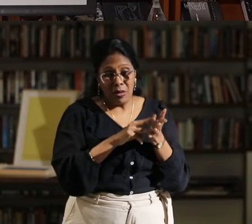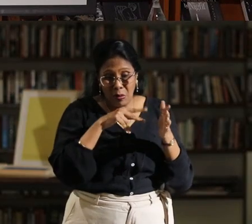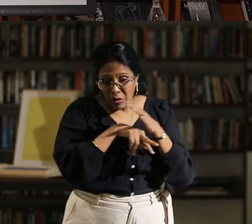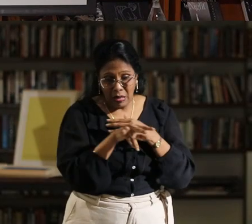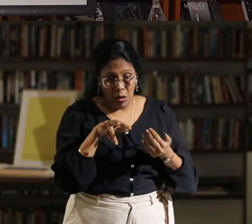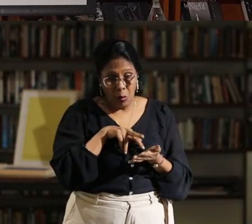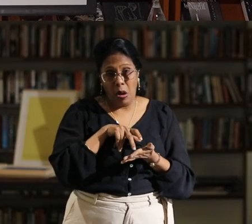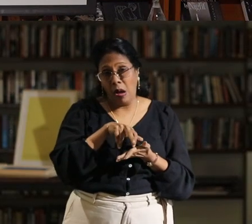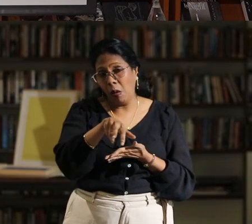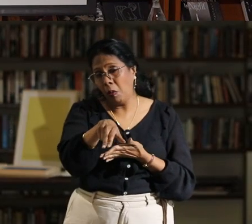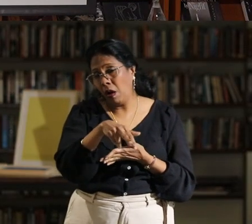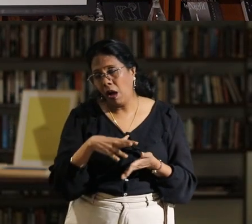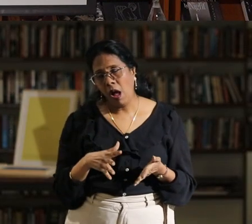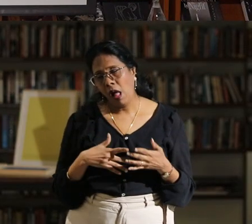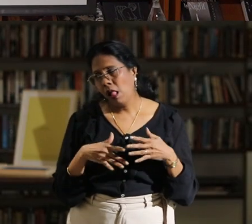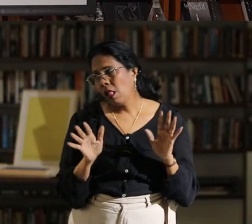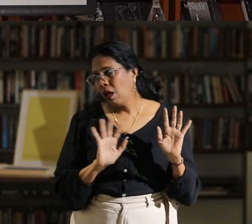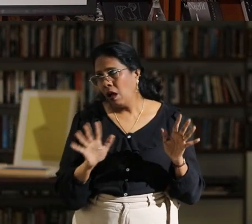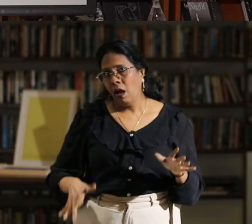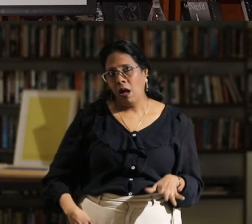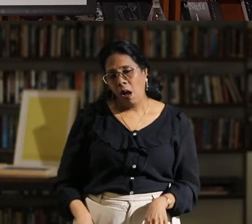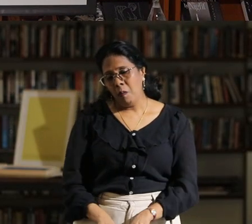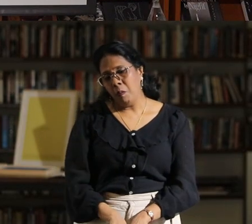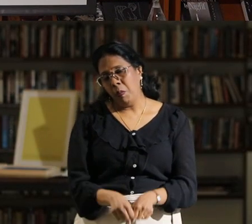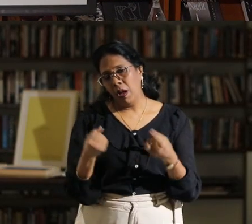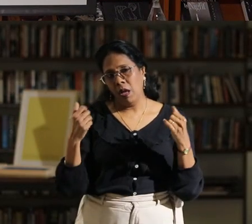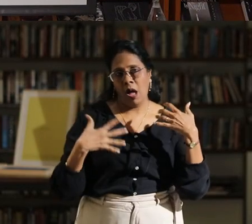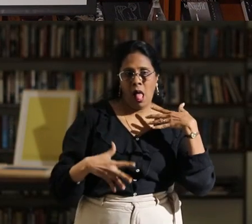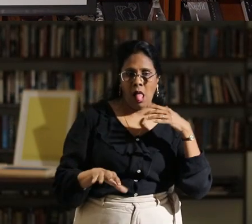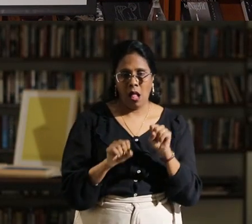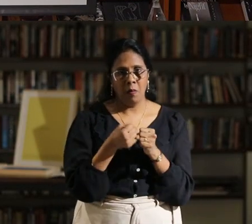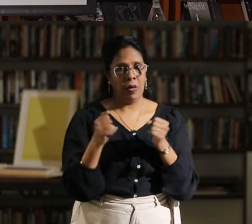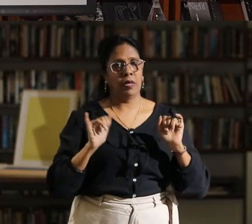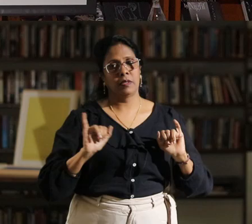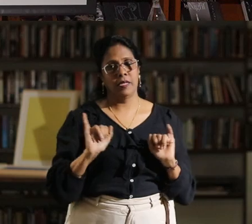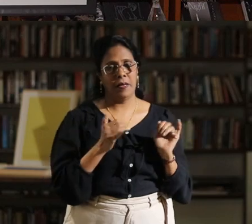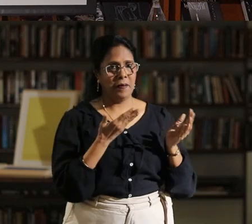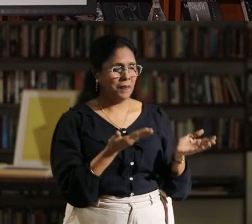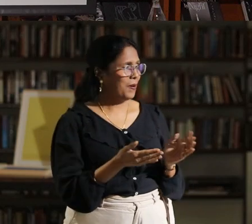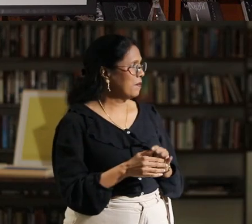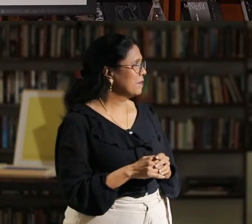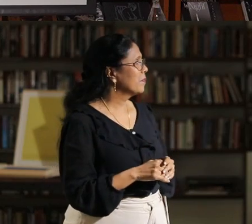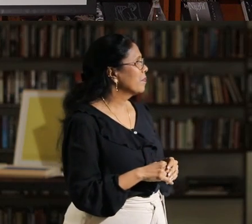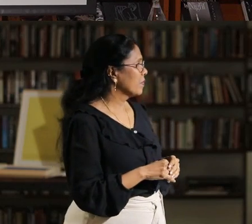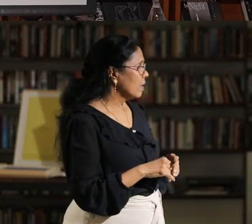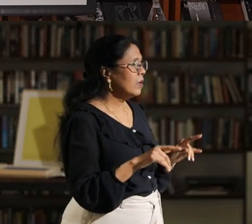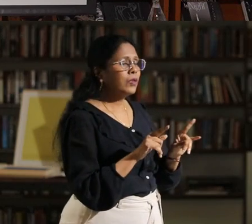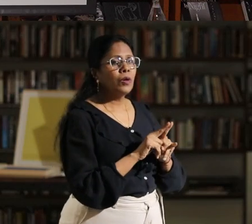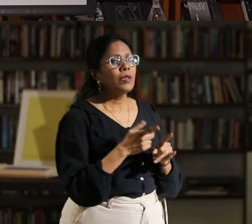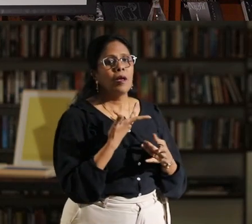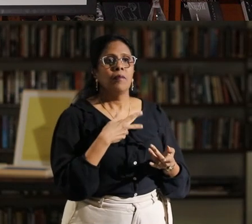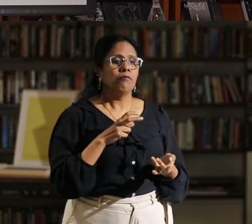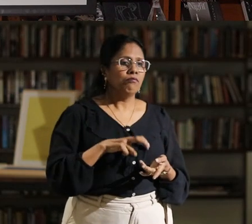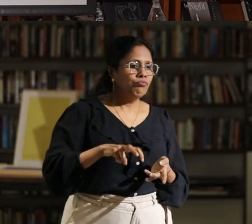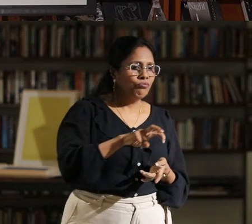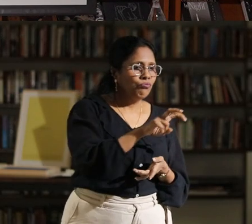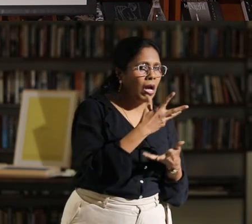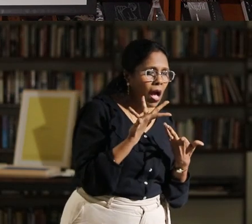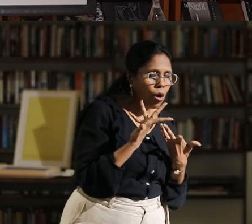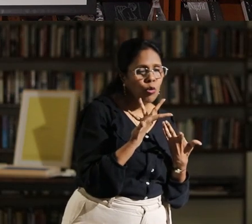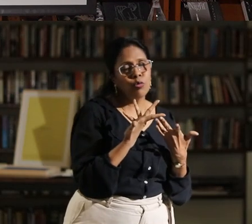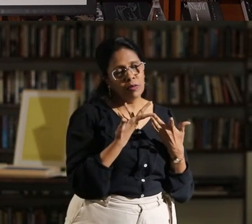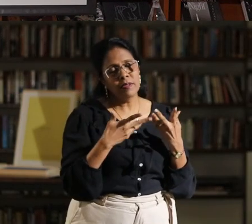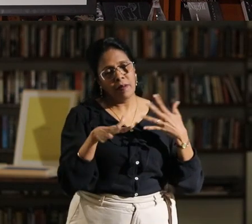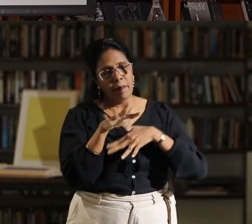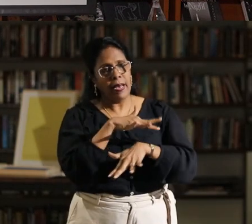an invitation to breaking a bone. So they were part of the team that, so there's always a local